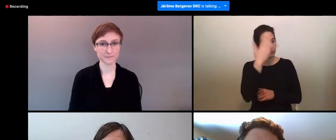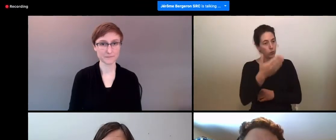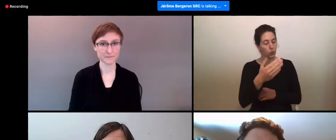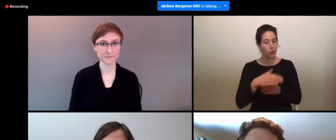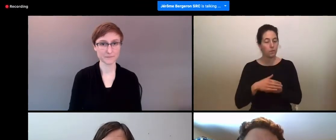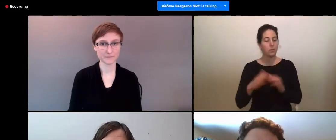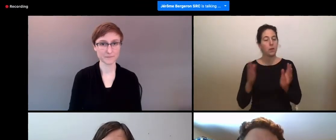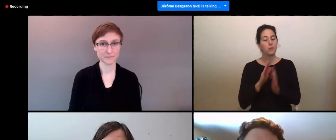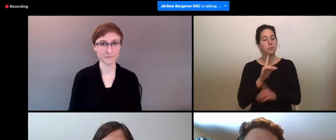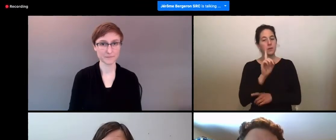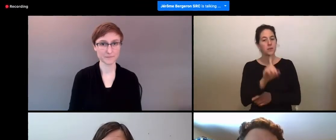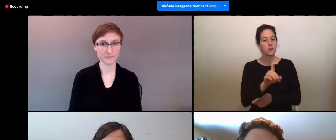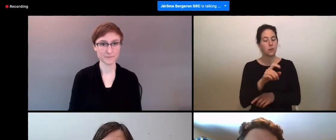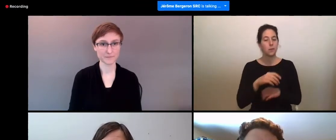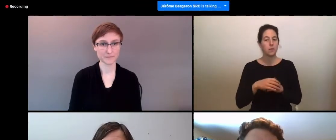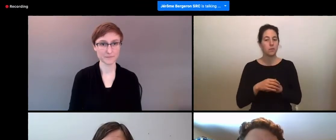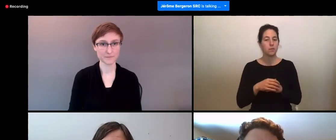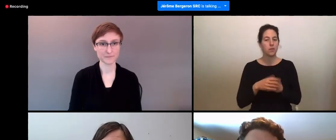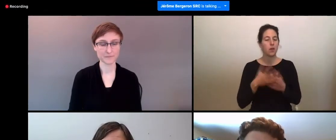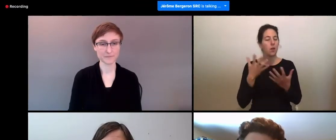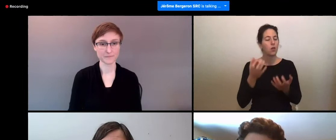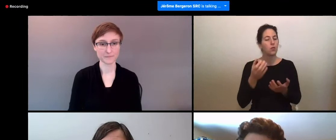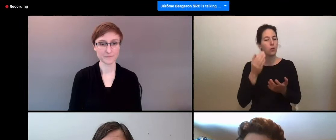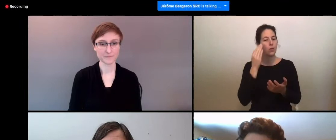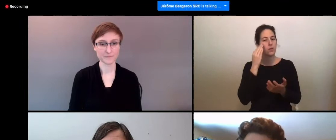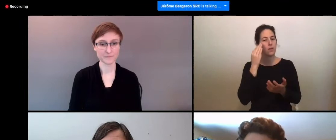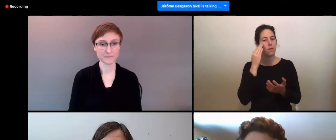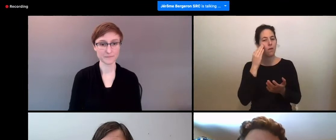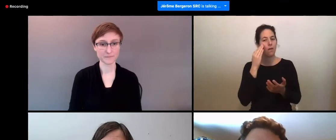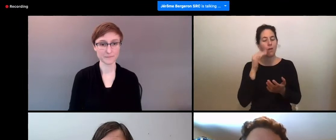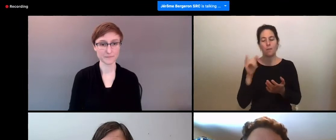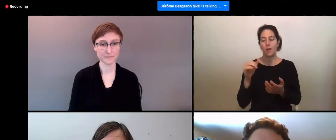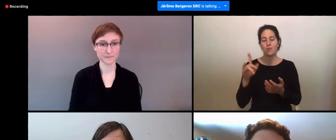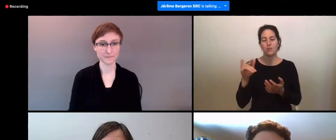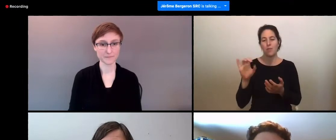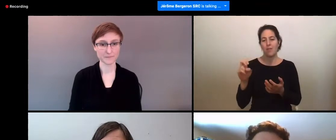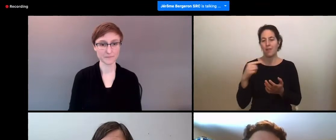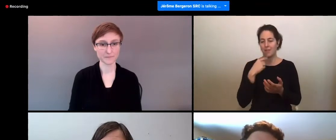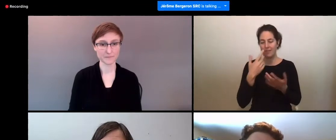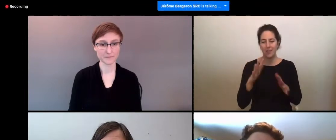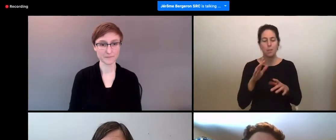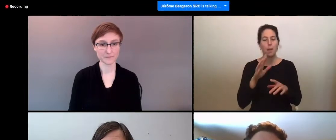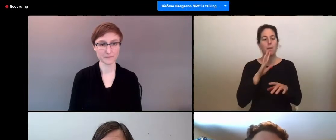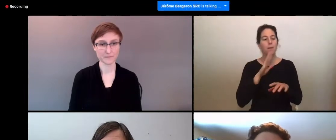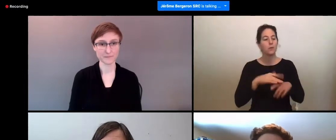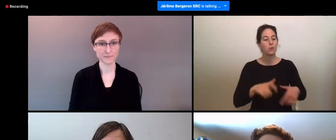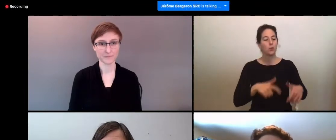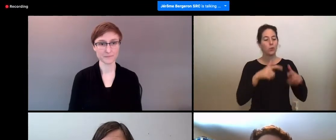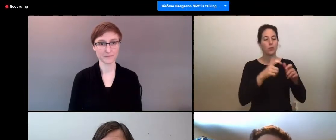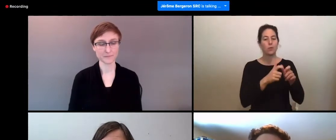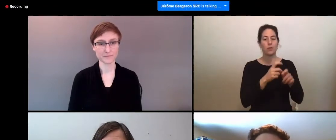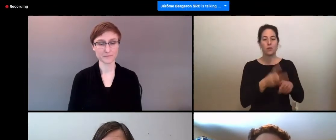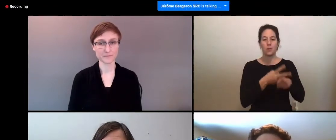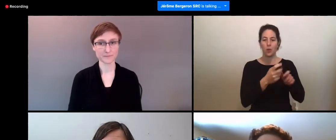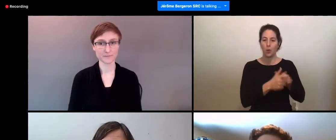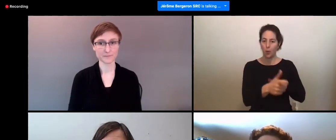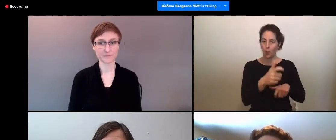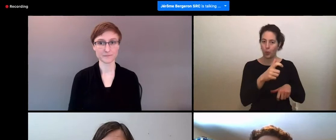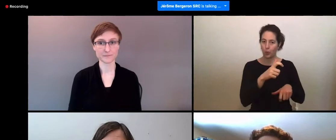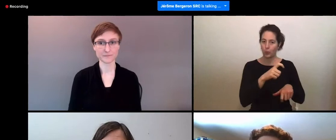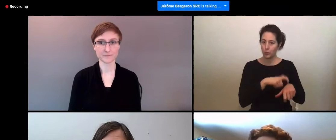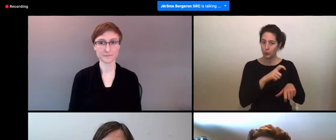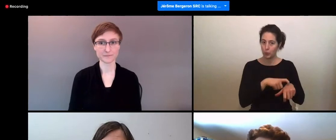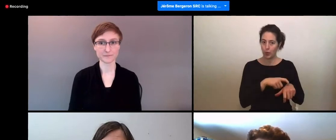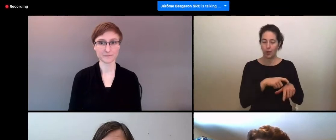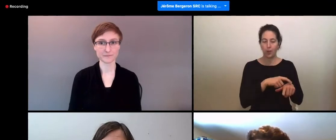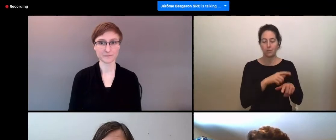Petite question. J'aimerais vous entendre un peu. Julien, vous en a parlé là, mais sur les foyers de longue durée, les éclosions. J'aimerais